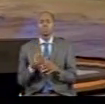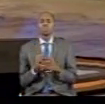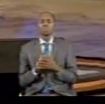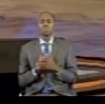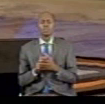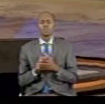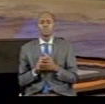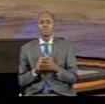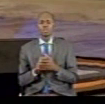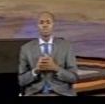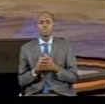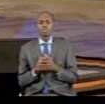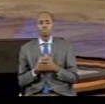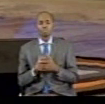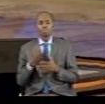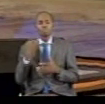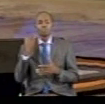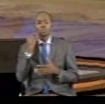Supposition.